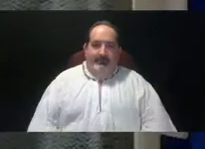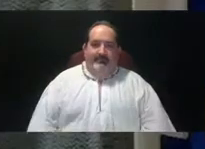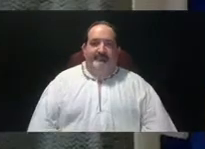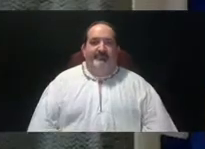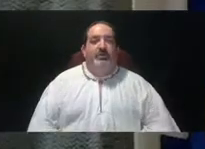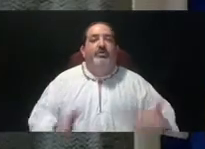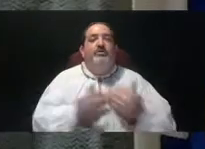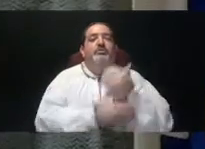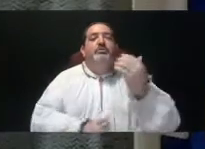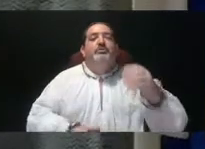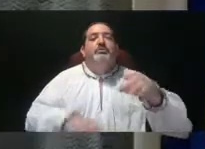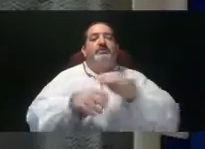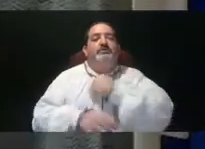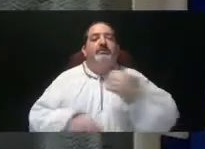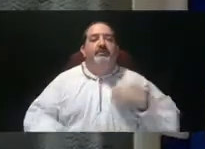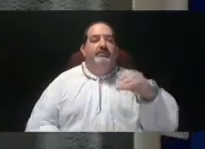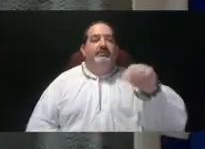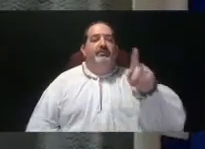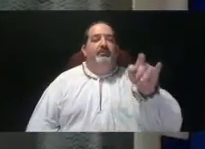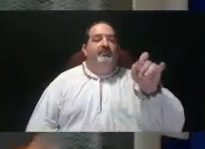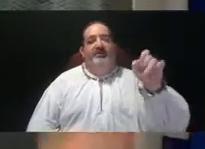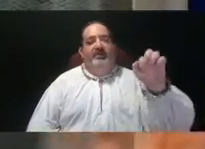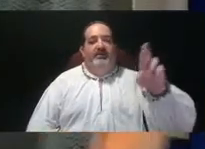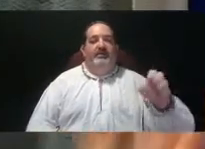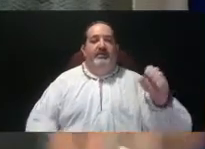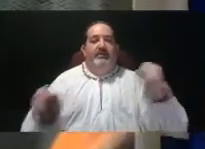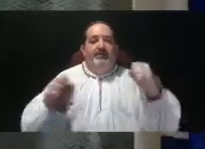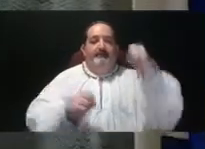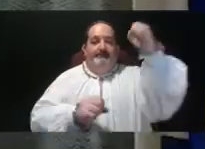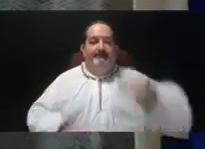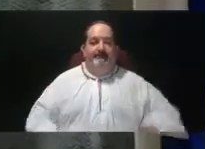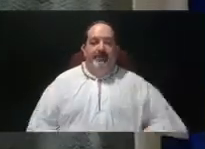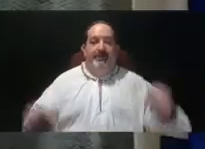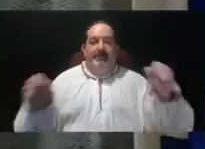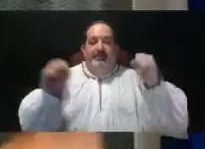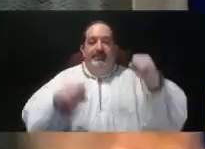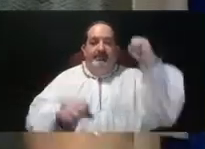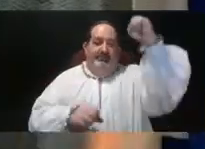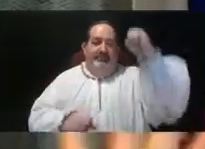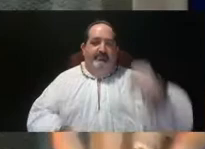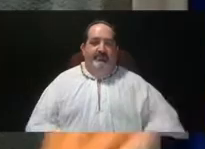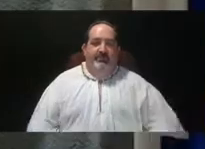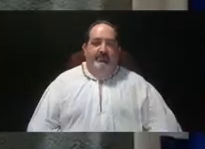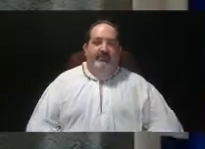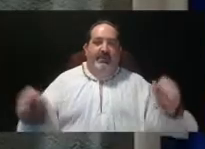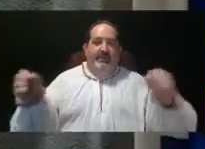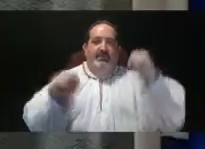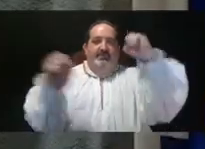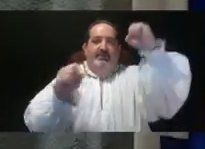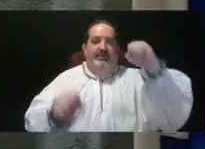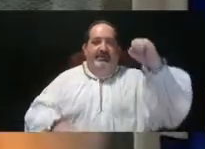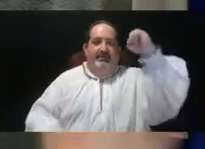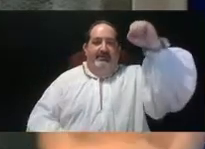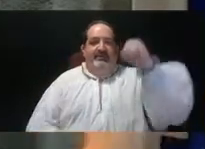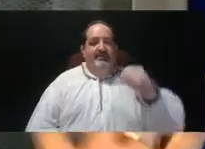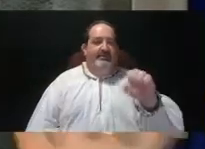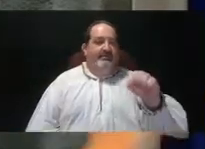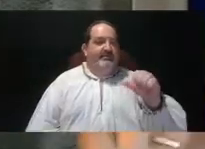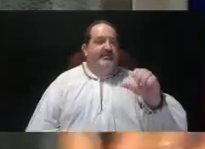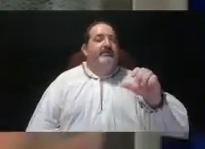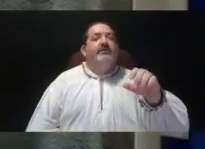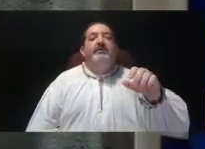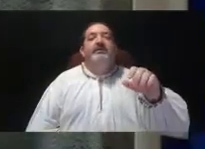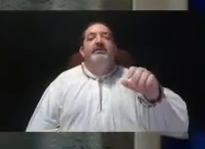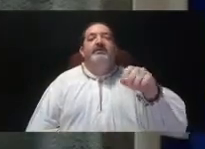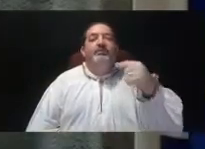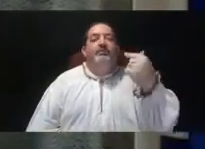For the newest companions of Le Serpent Vert, hip hip, hip hip, hip hip.